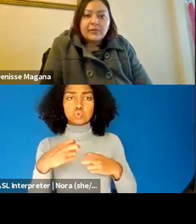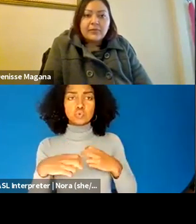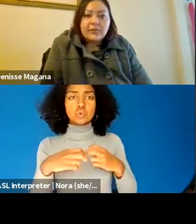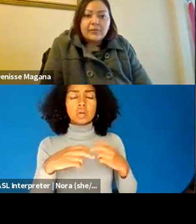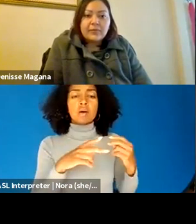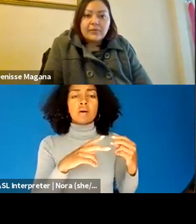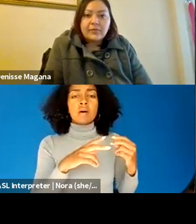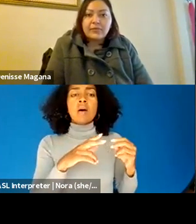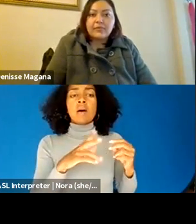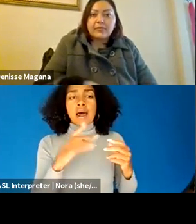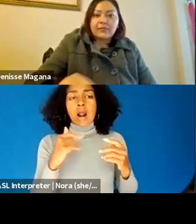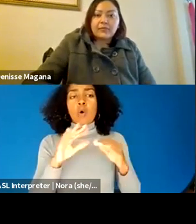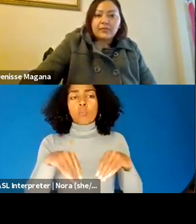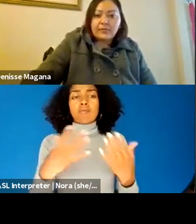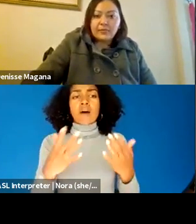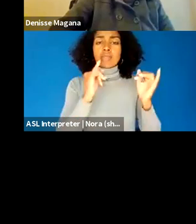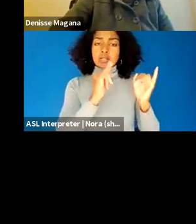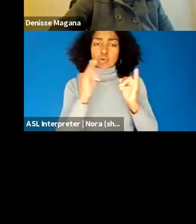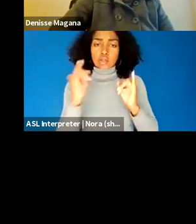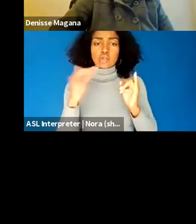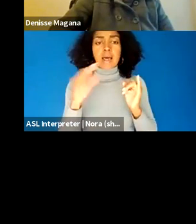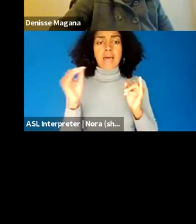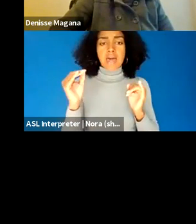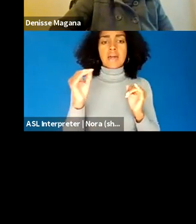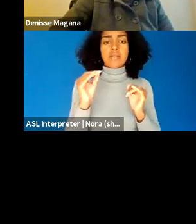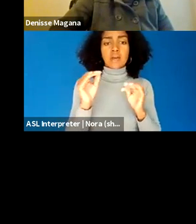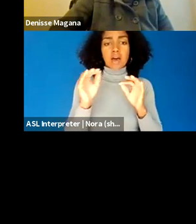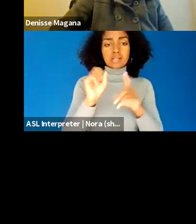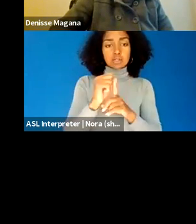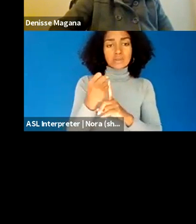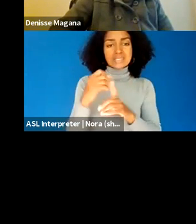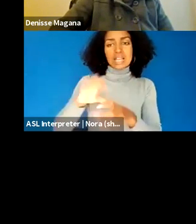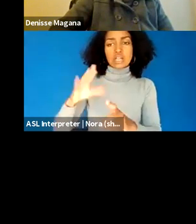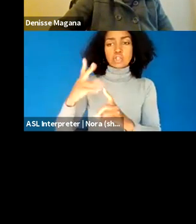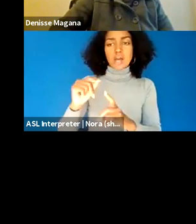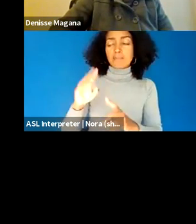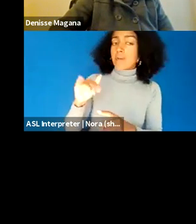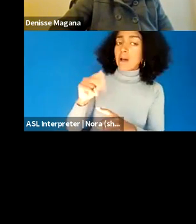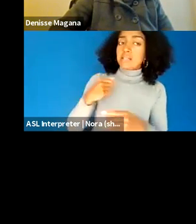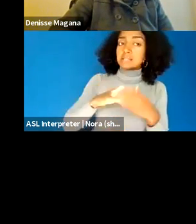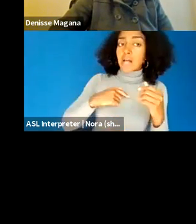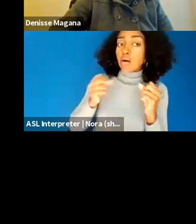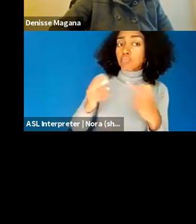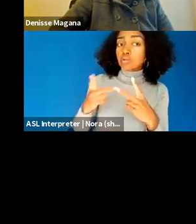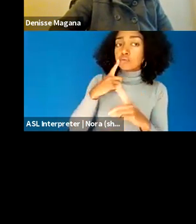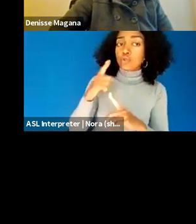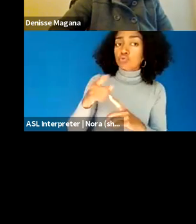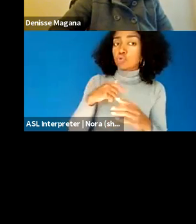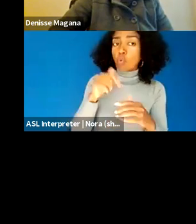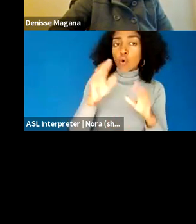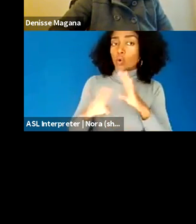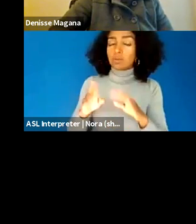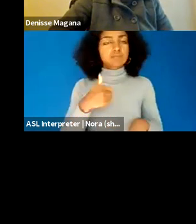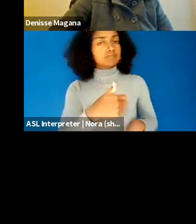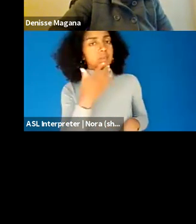chat. I'll take care of that for you, Yomi. Don't worry about it. I'll do it. Oh, okay, great. So we want you to generate a list of